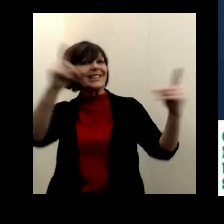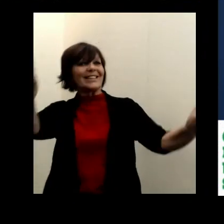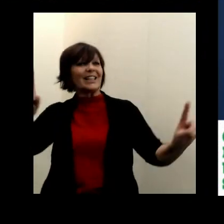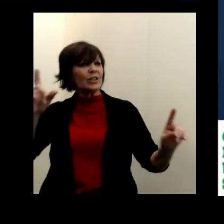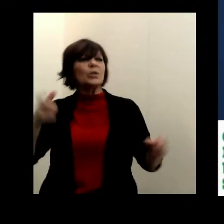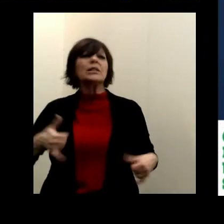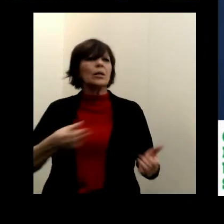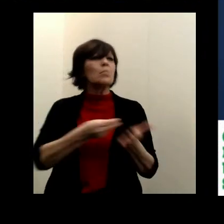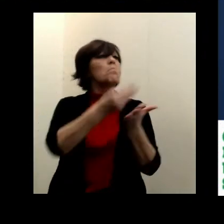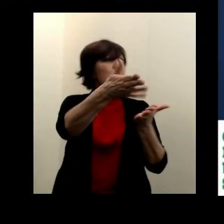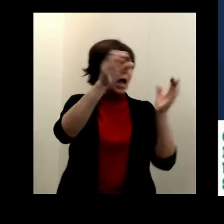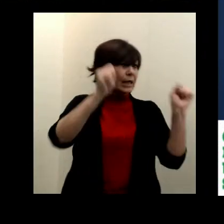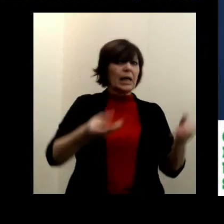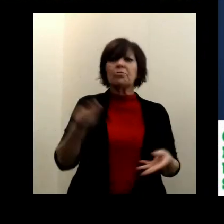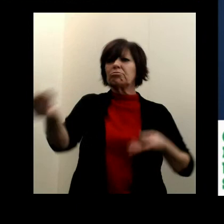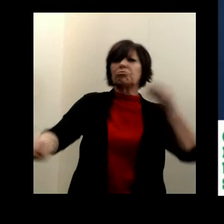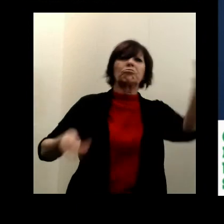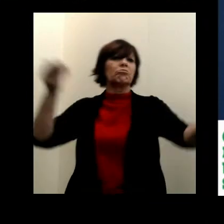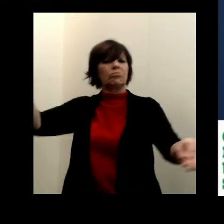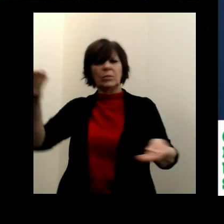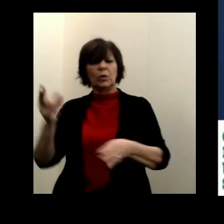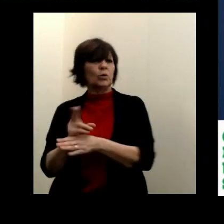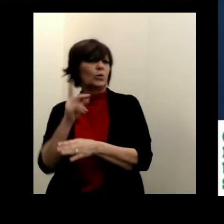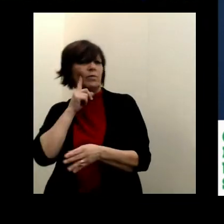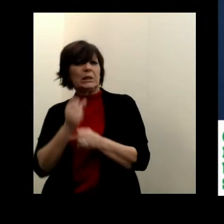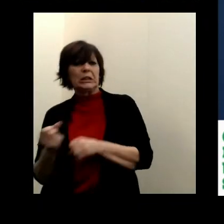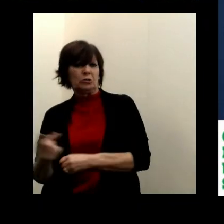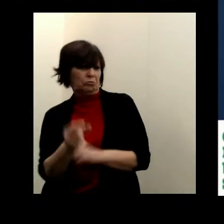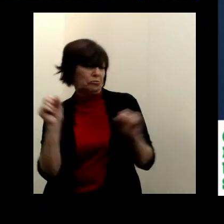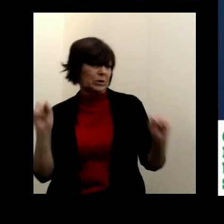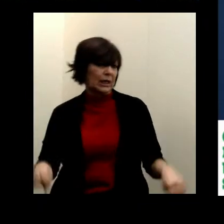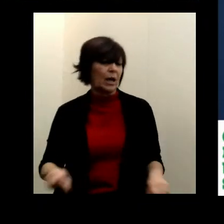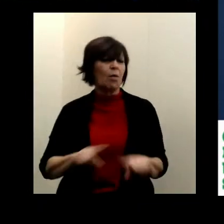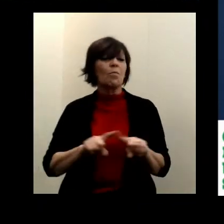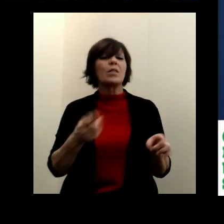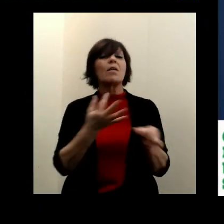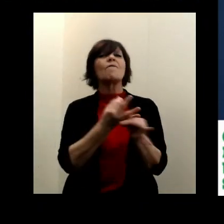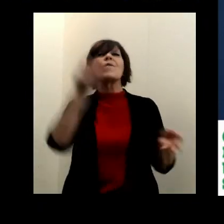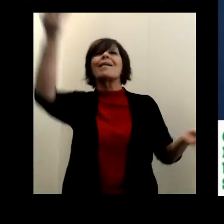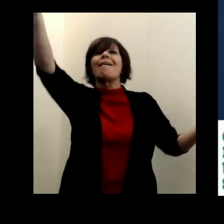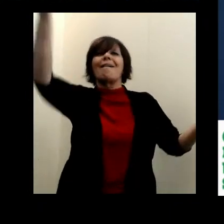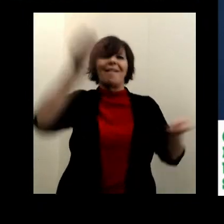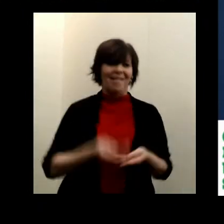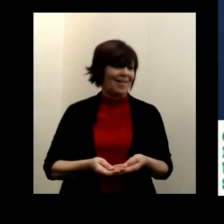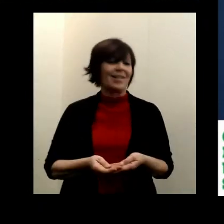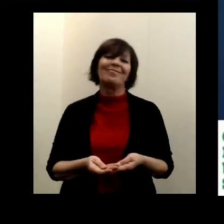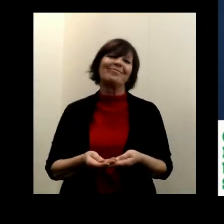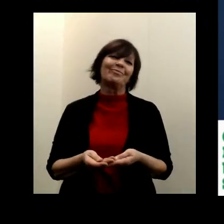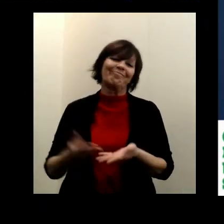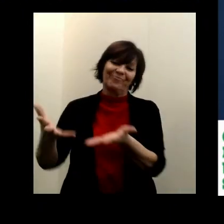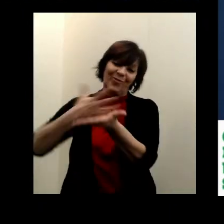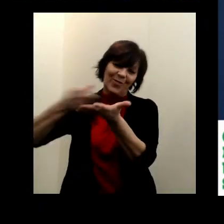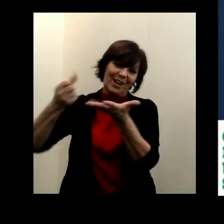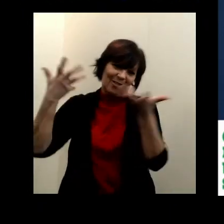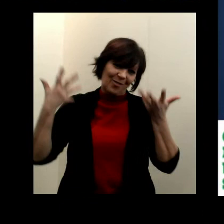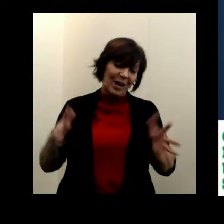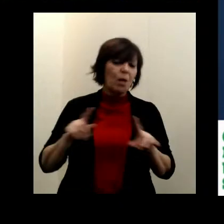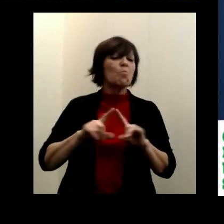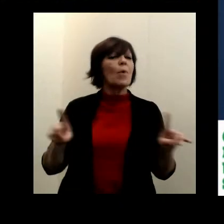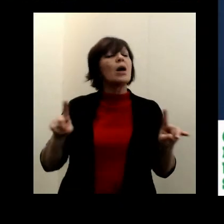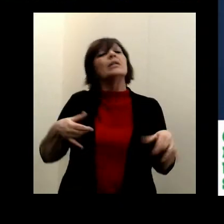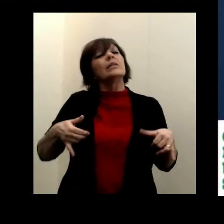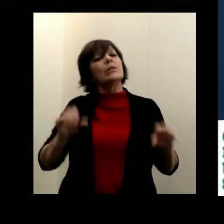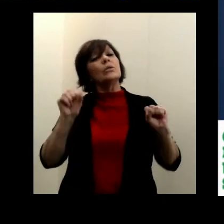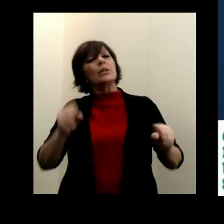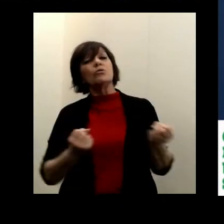out to people, and they can be used next year. The free buy one, get one free gift card offer is over, but you can